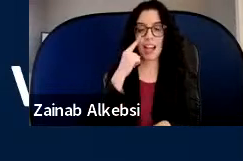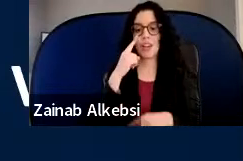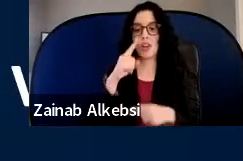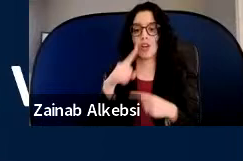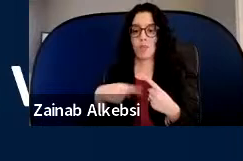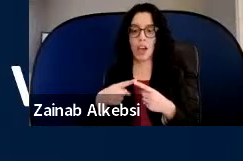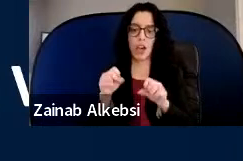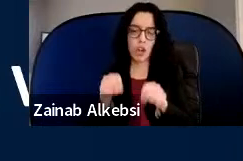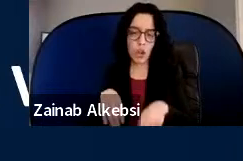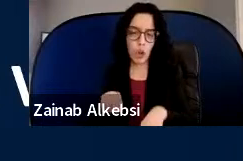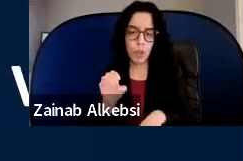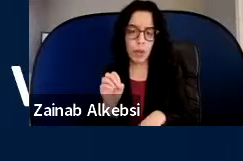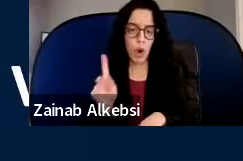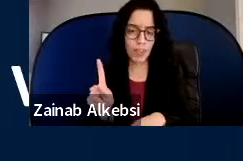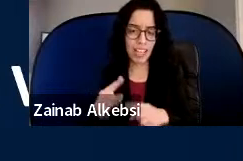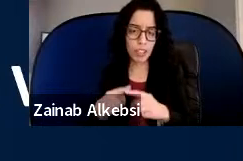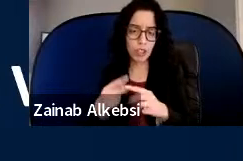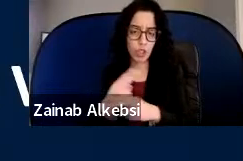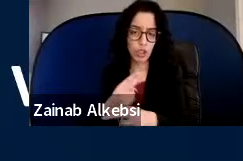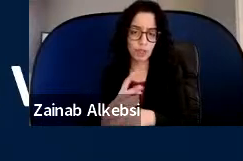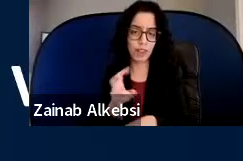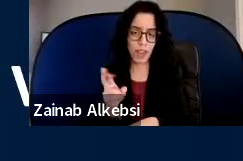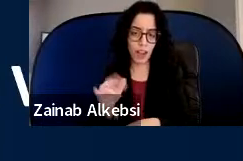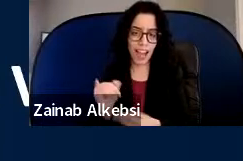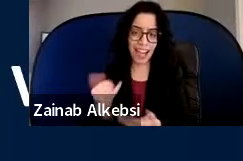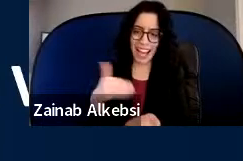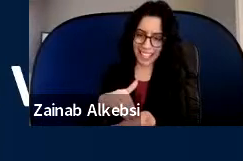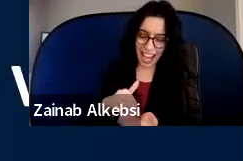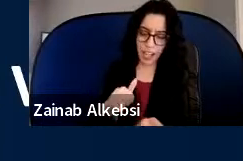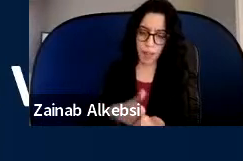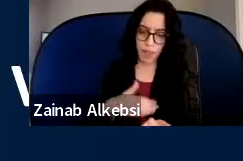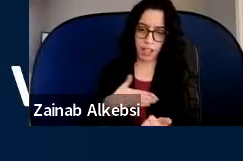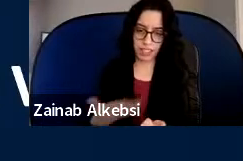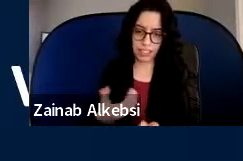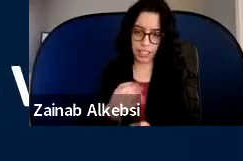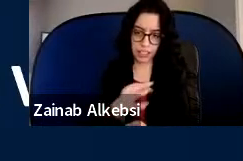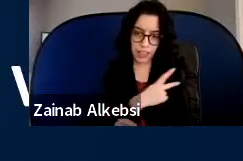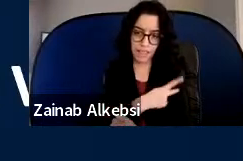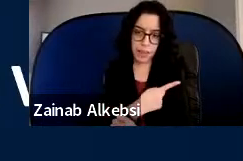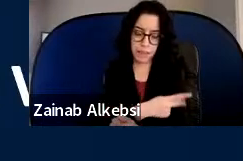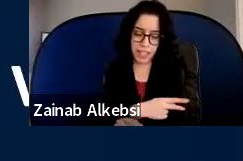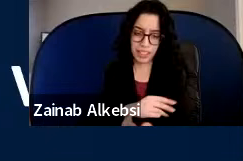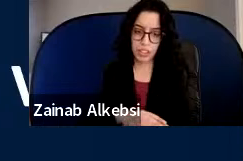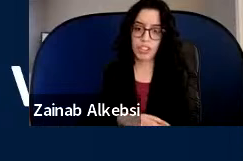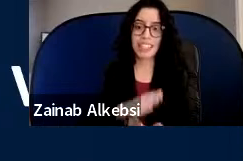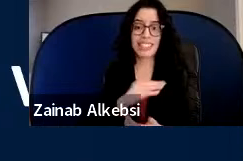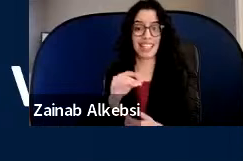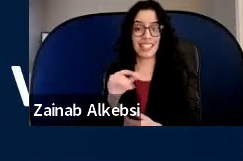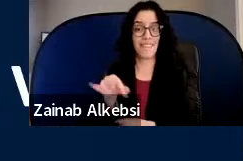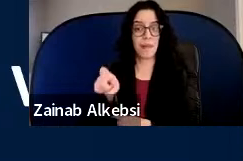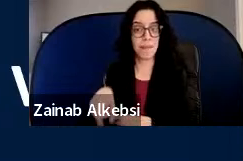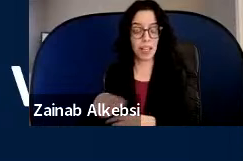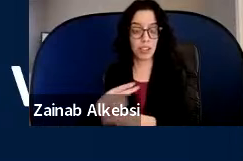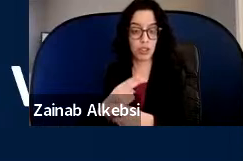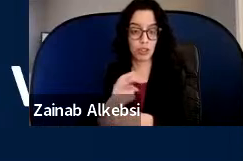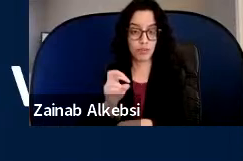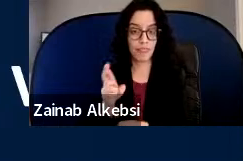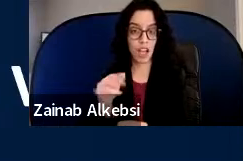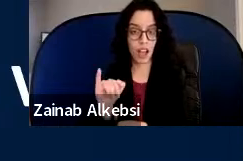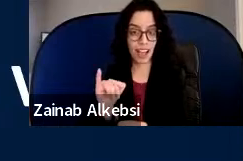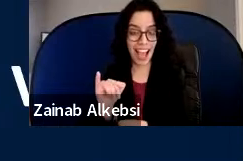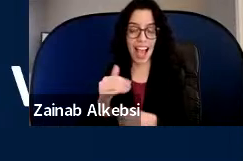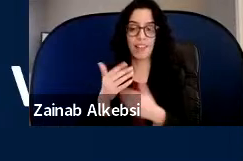and cons of VRI, where it is appropriate and where it's not. And again, it can be appropriate in some